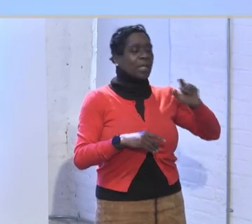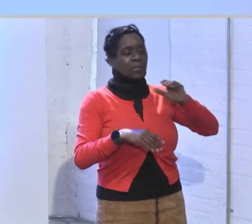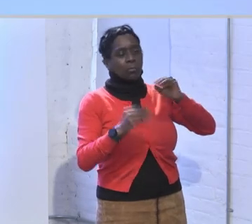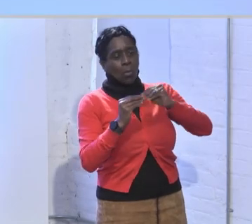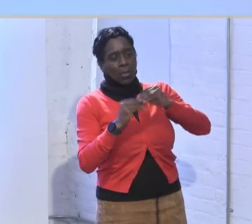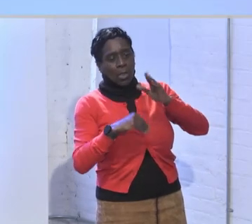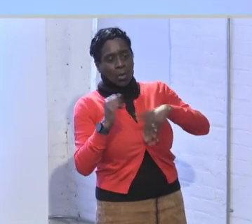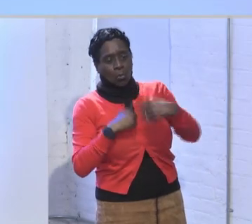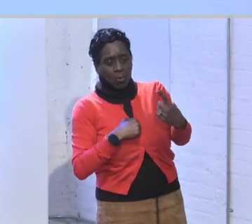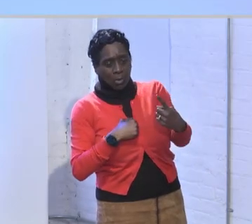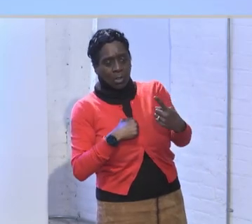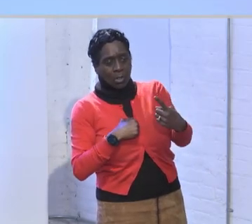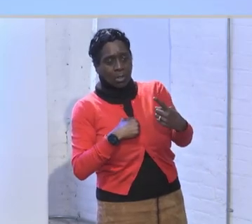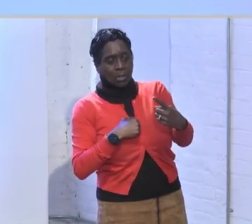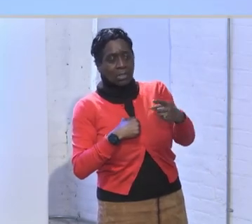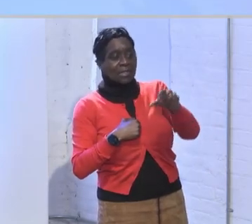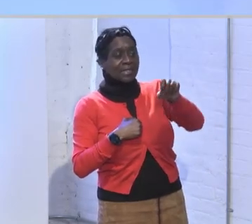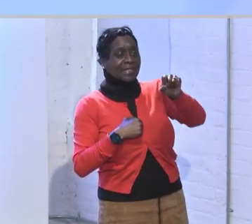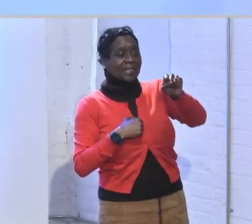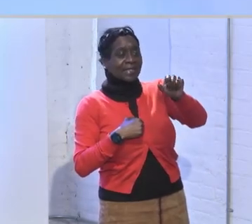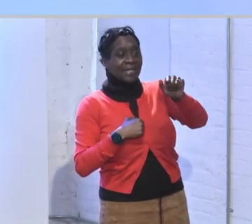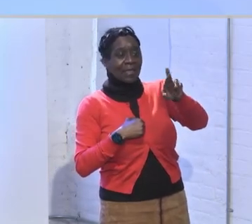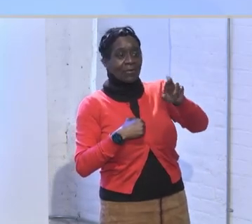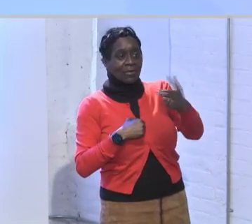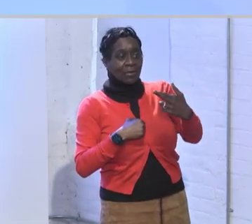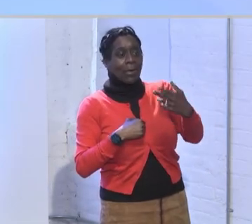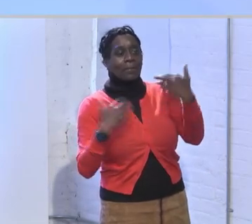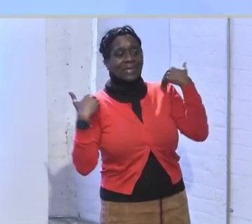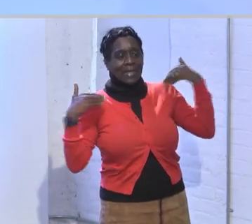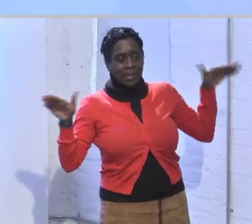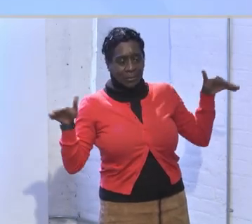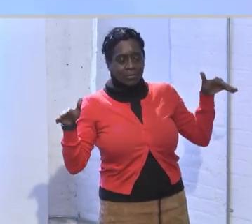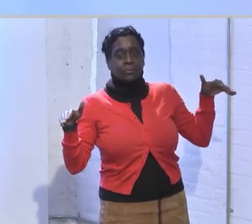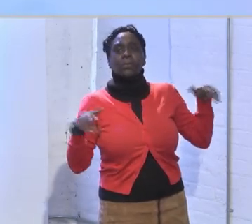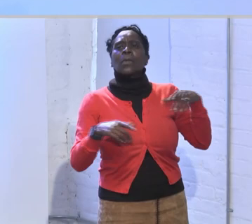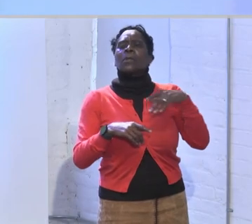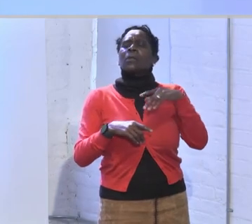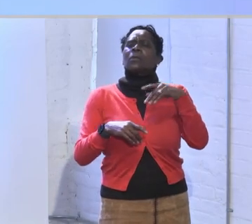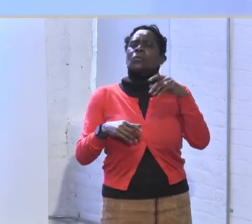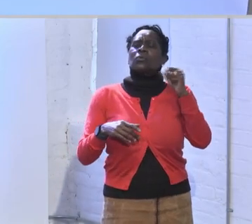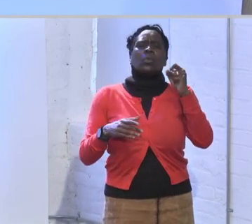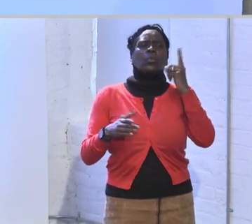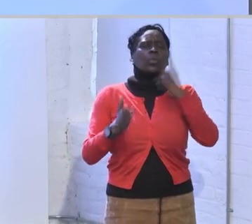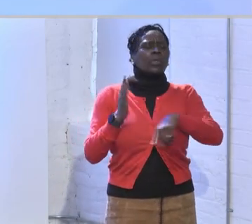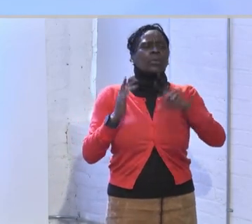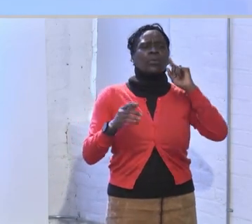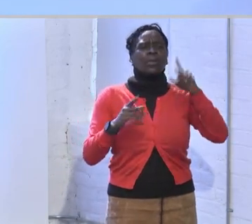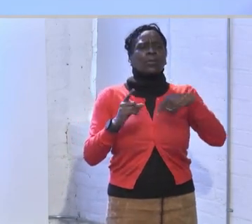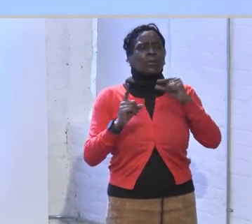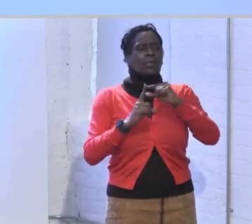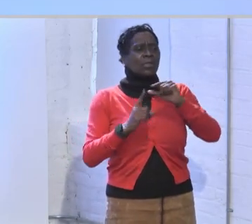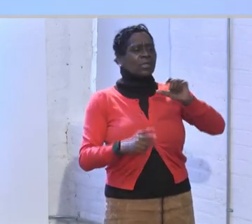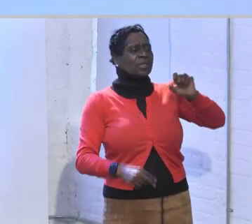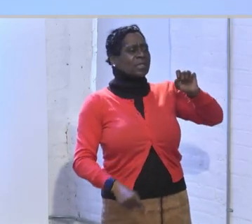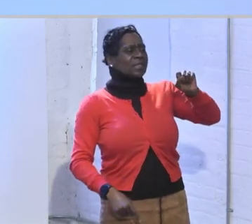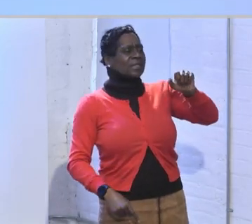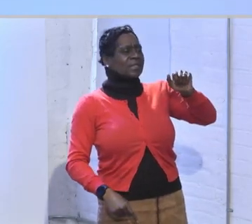Like for instance, the word seraph means angel. Well, what do you think the word seraphim